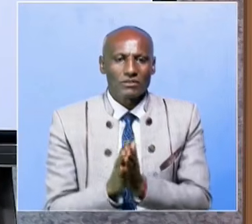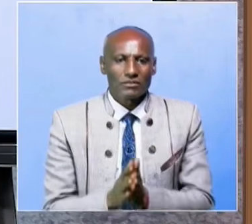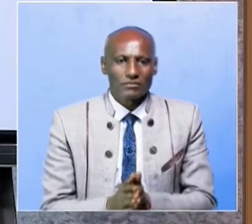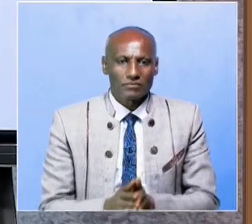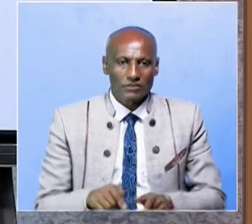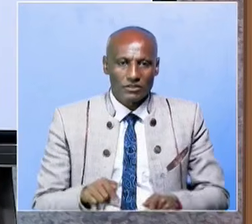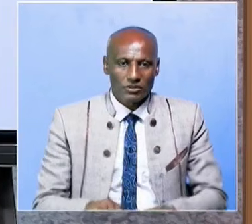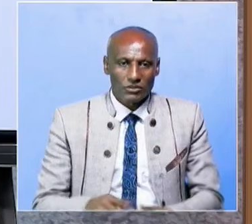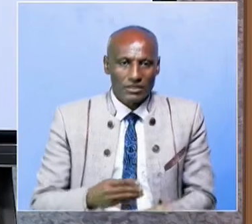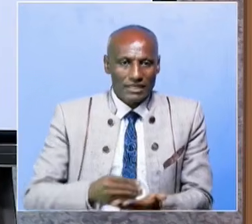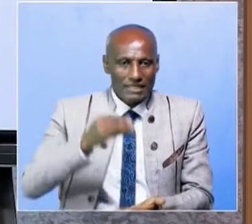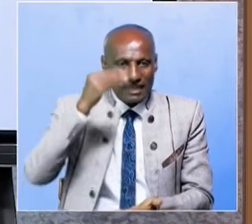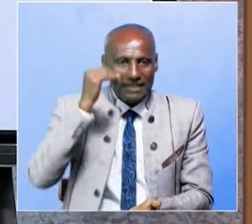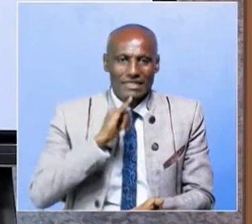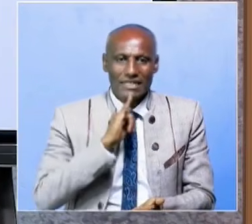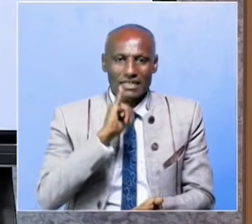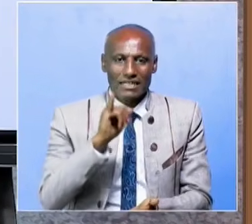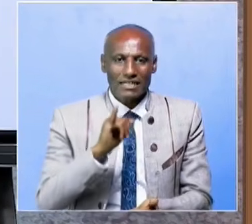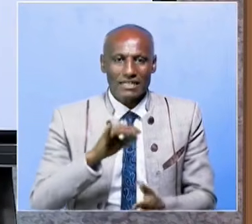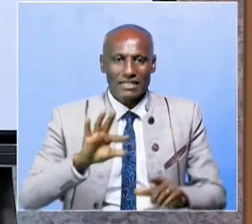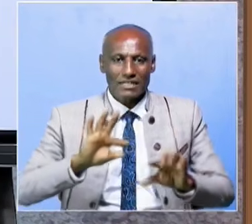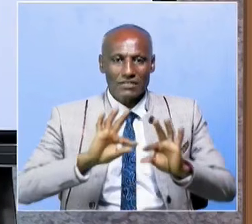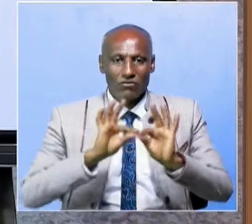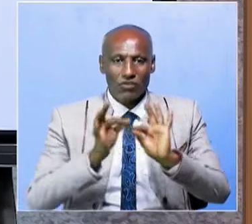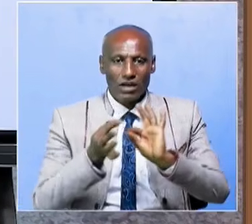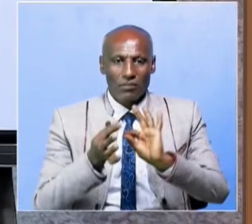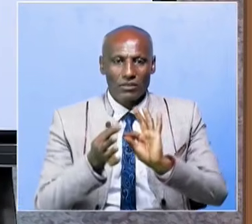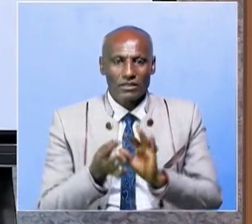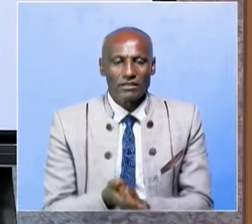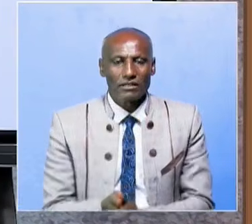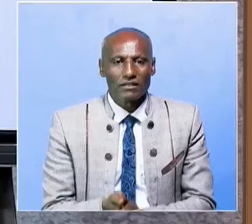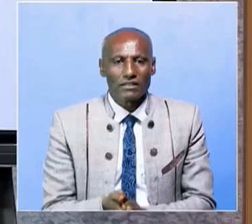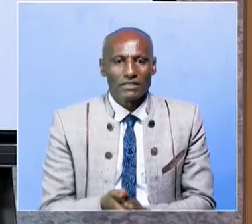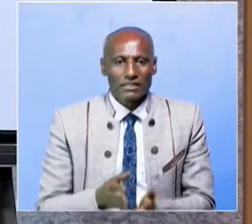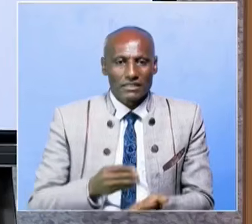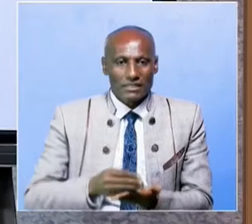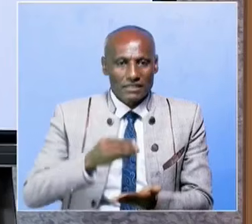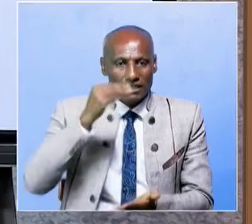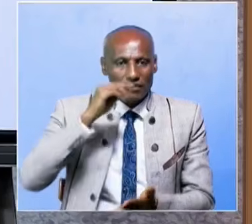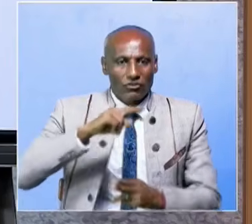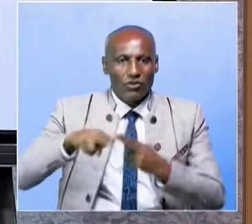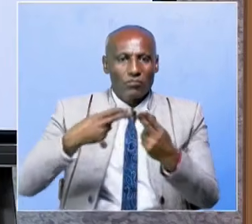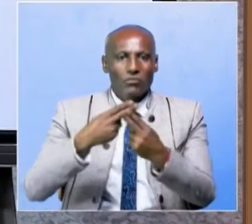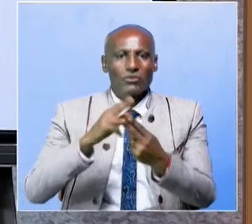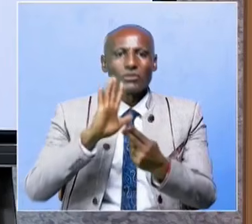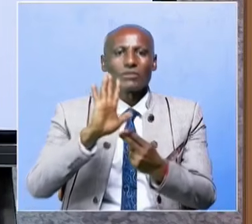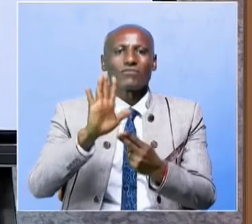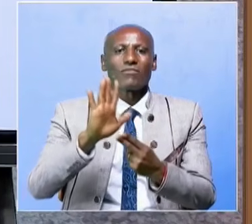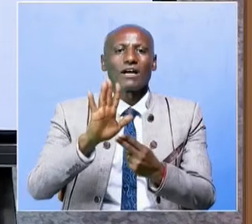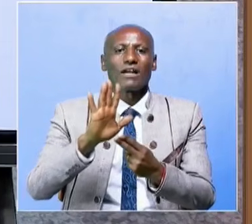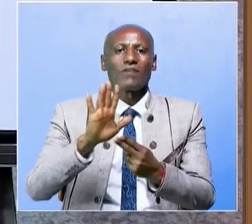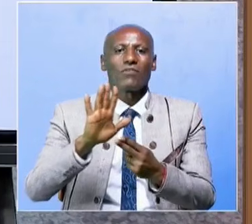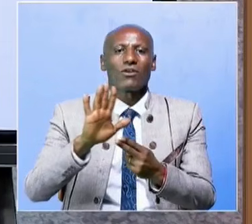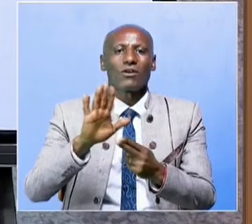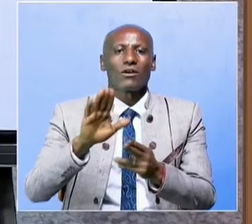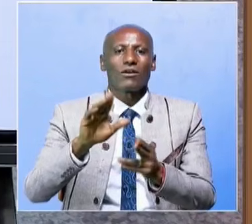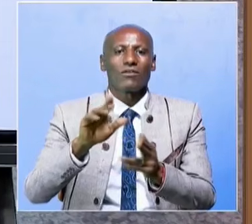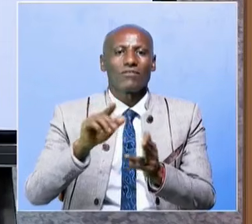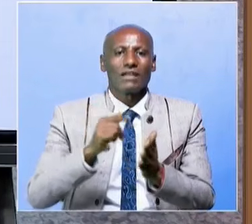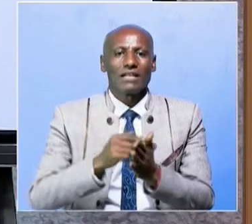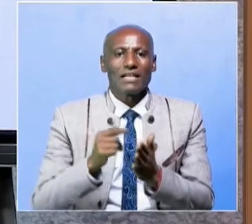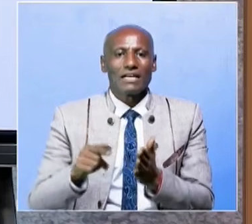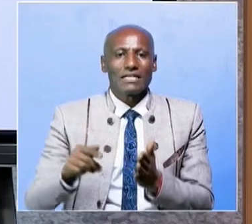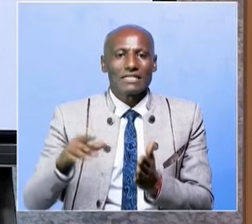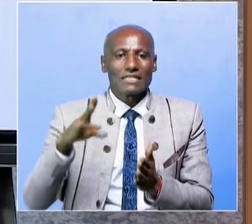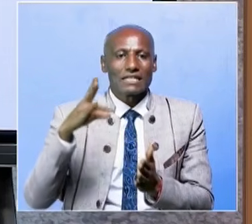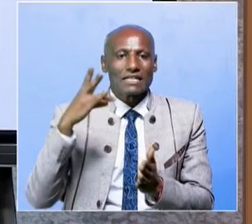today's lesson is vocabulary, and it is taken from Unit 5, Lesson 17. So